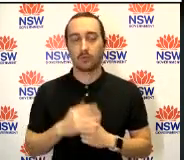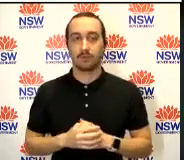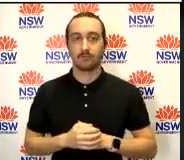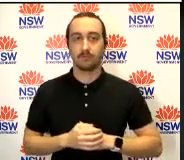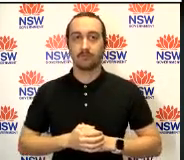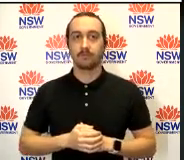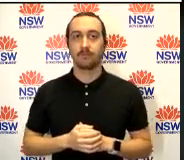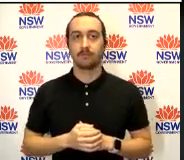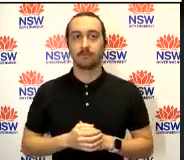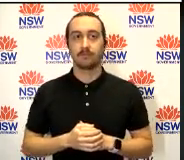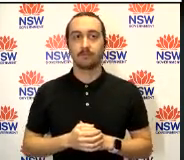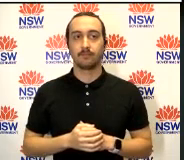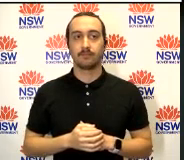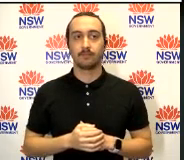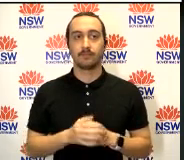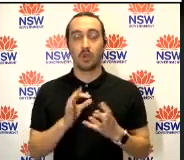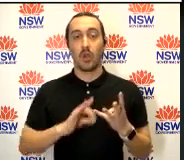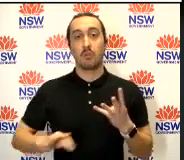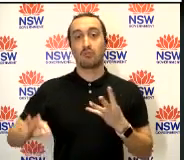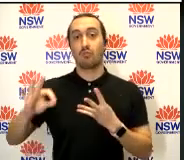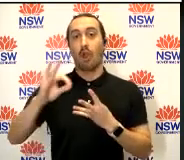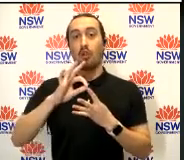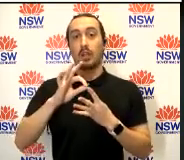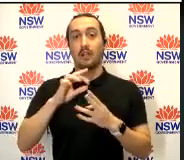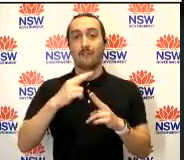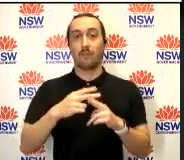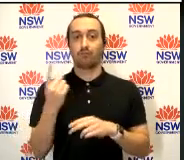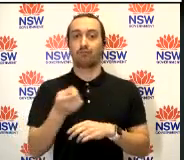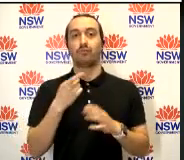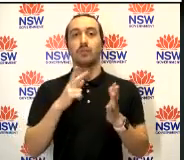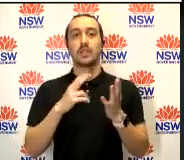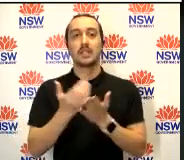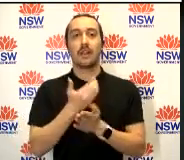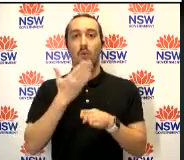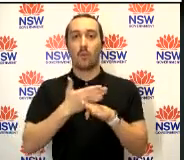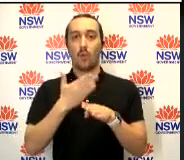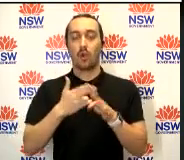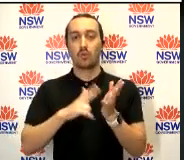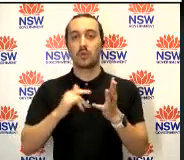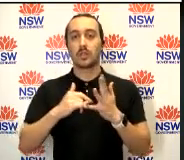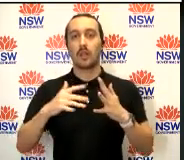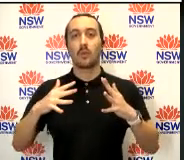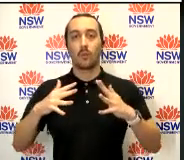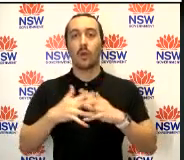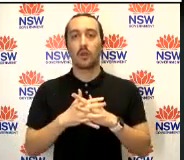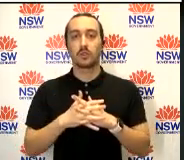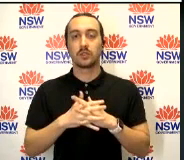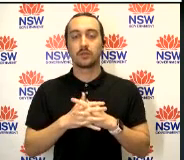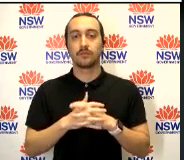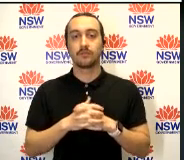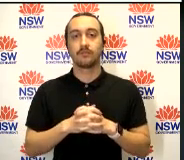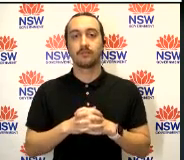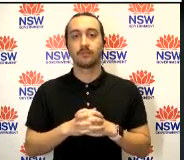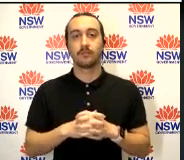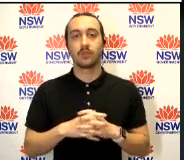This continues to be a priority for SafeWork New South Wales. We recently launched our own Working at Heights in Construction compliance